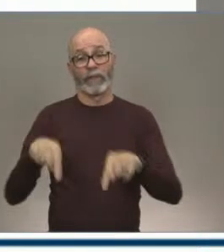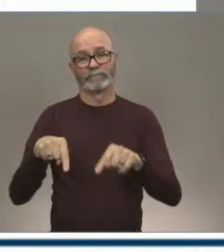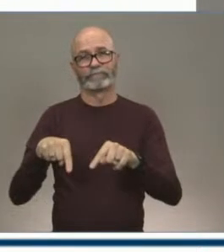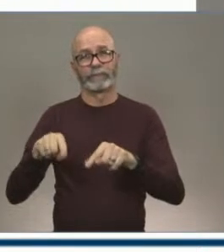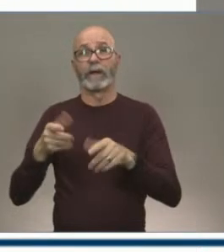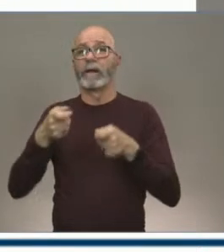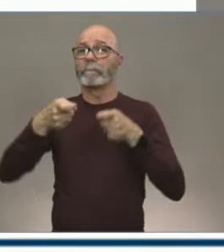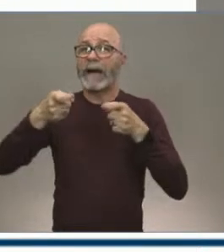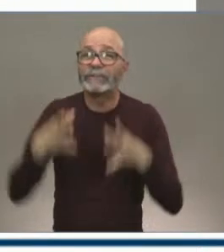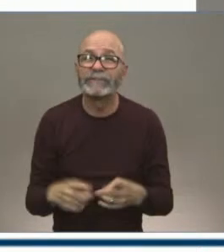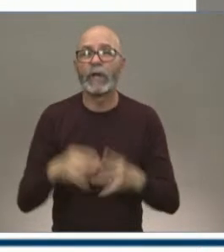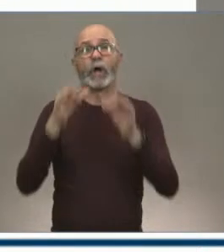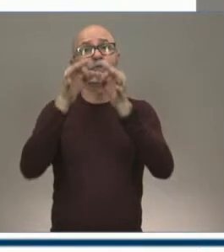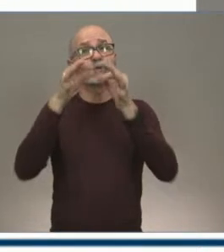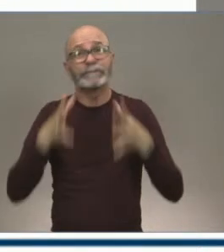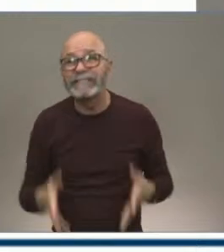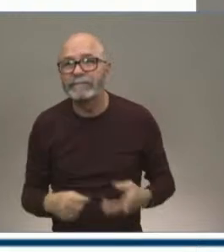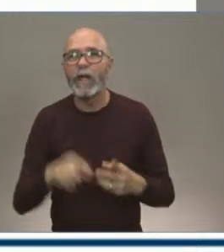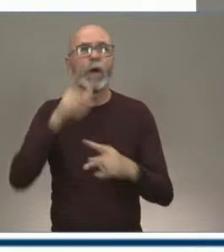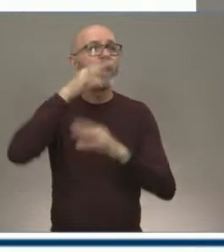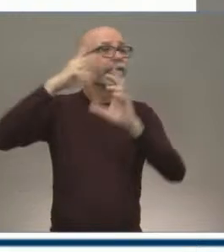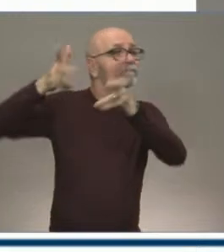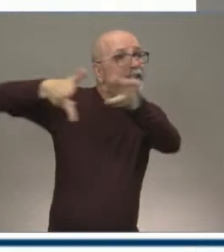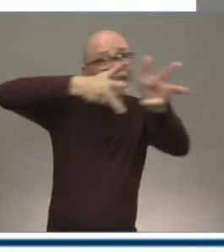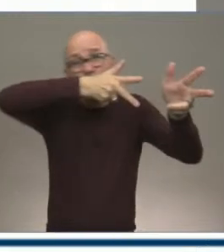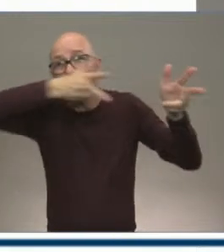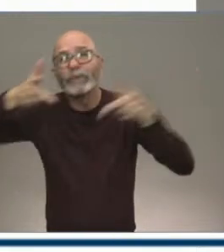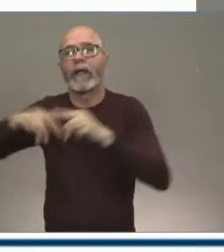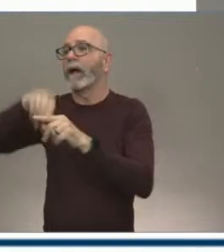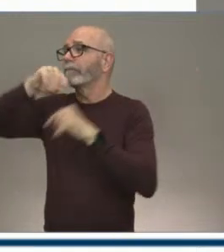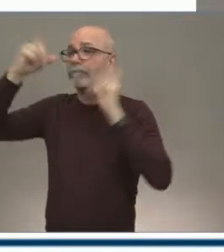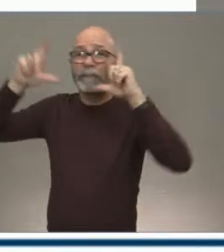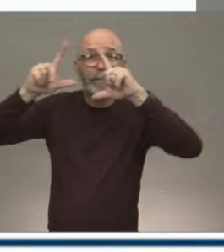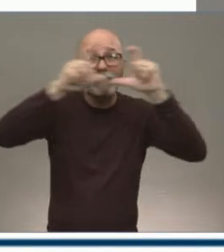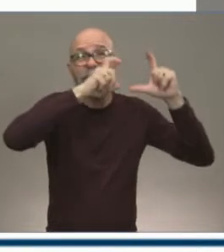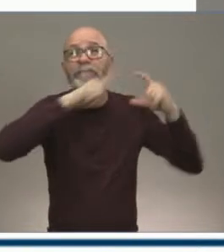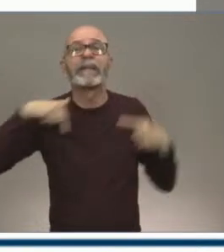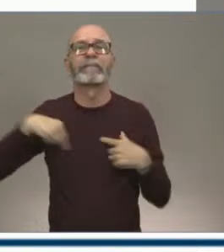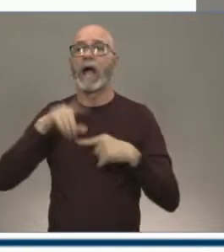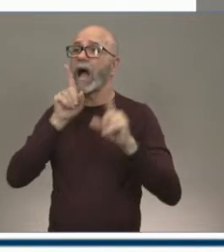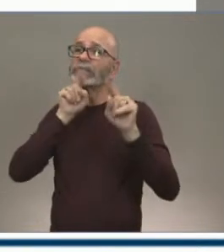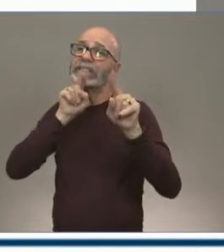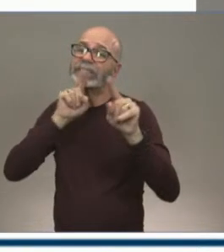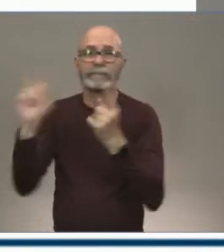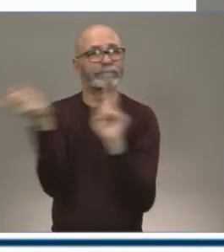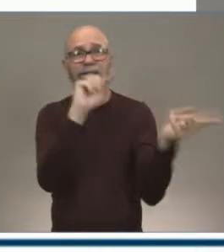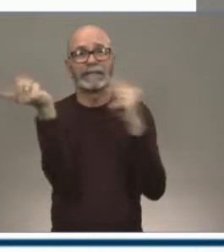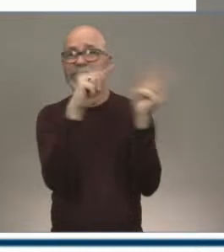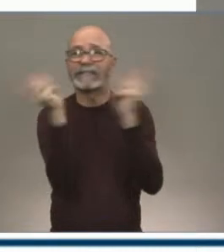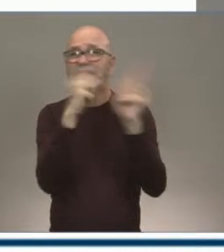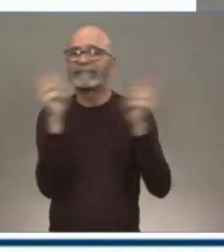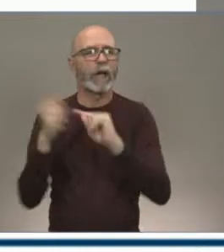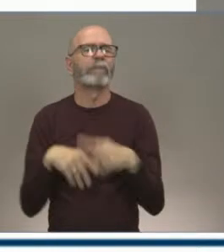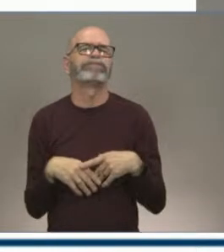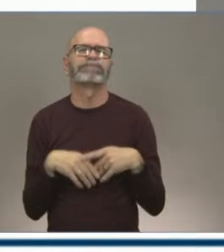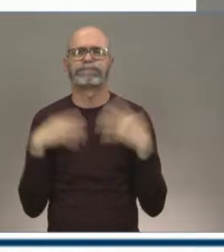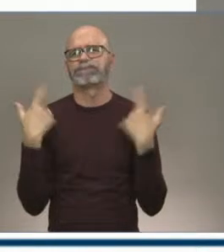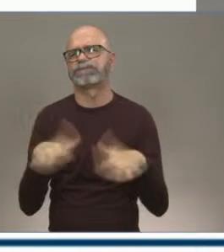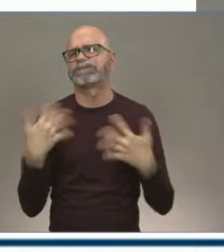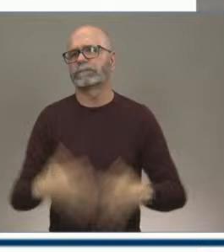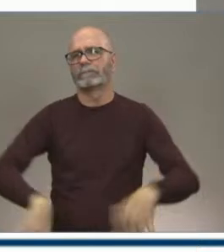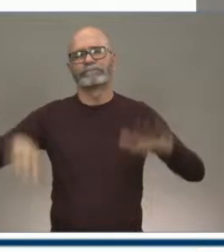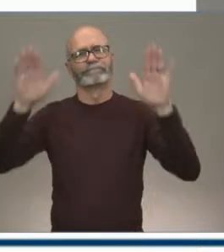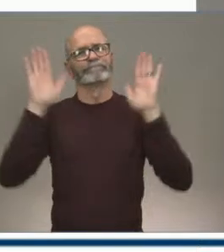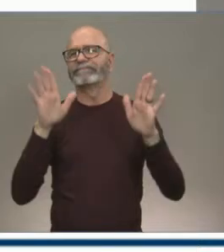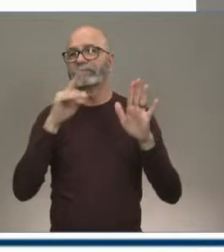the video and photo teams, and those answering questions after each briefing. These briefings for the Premier and I would not be